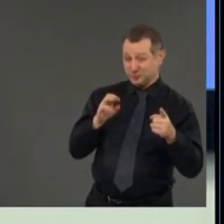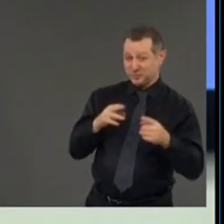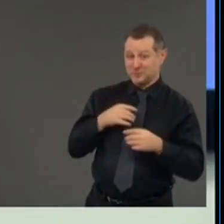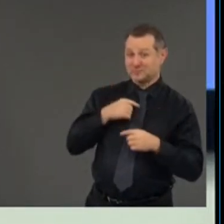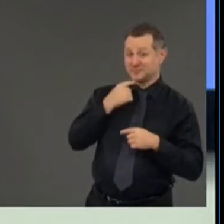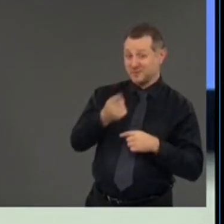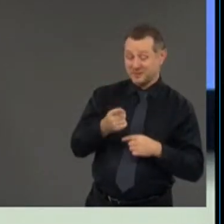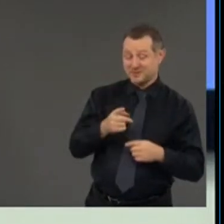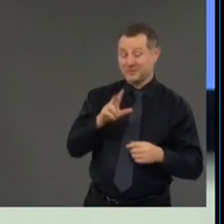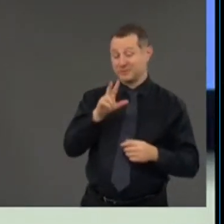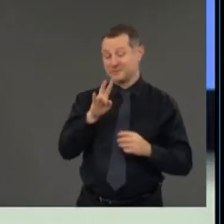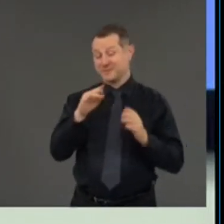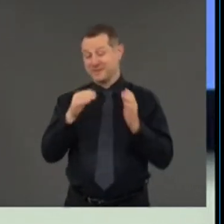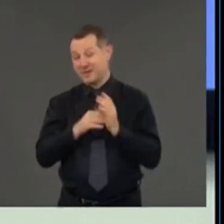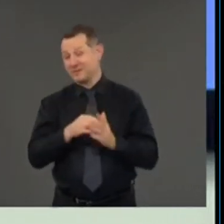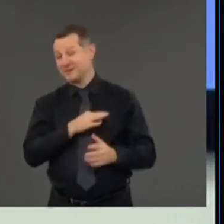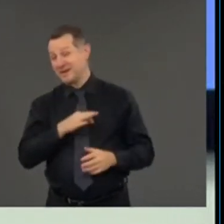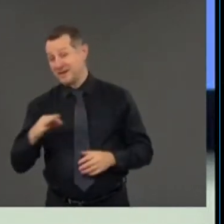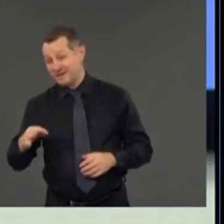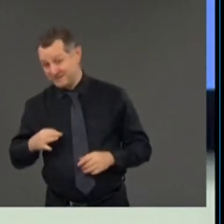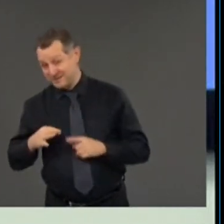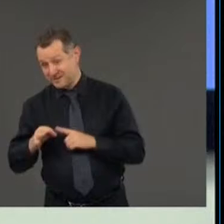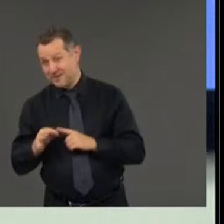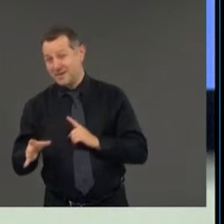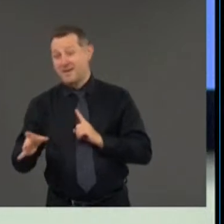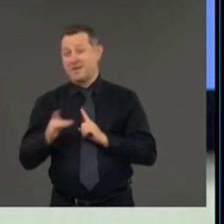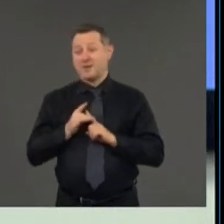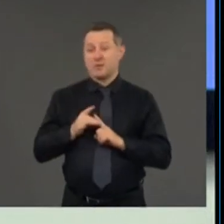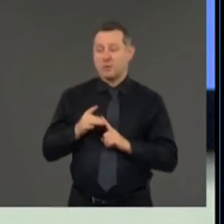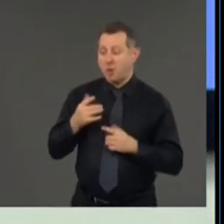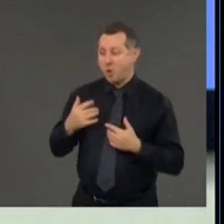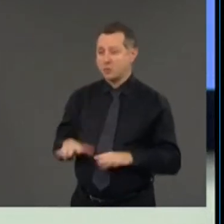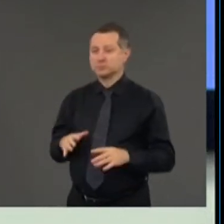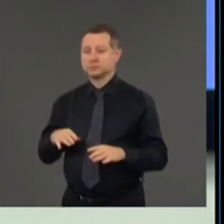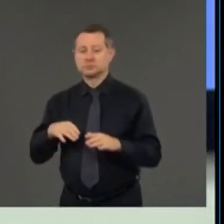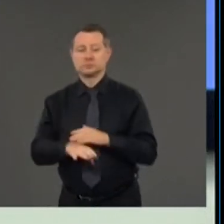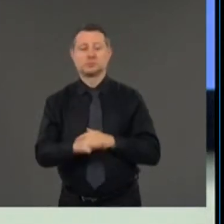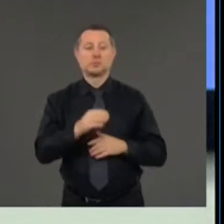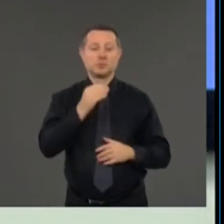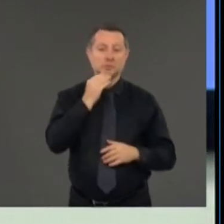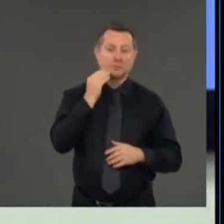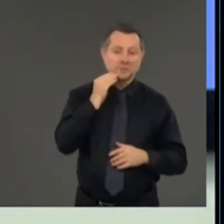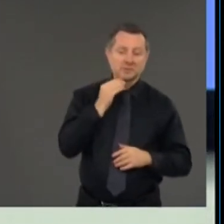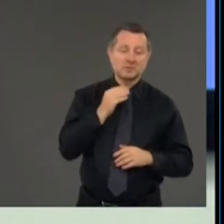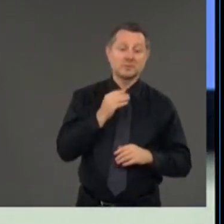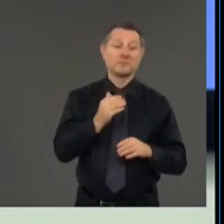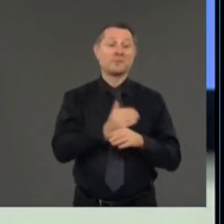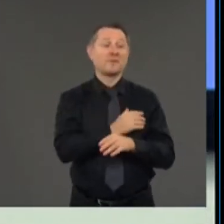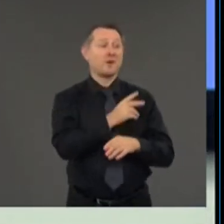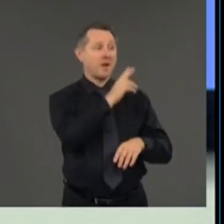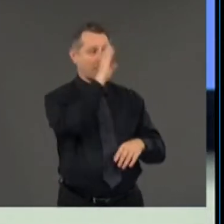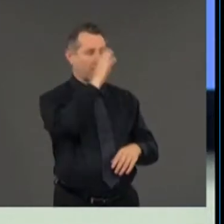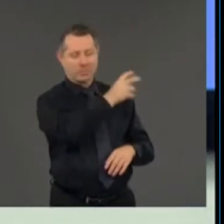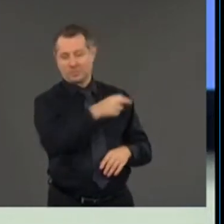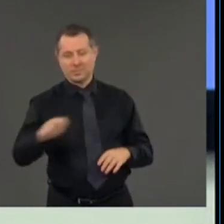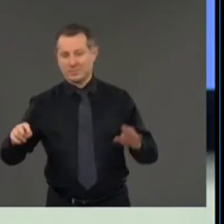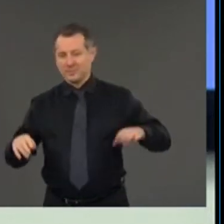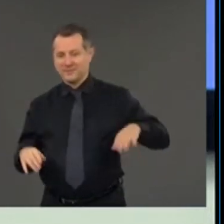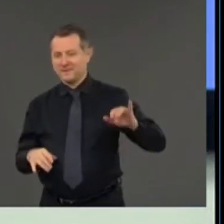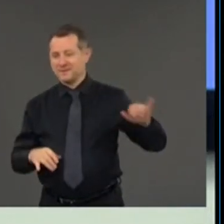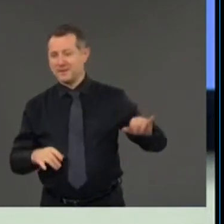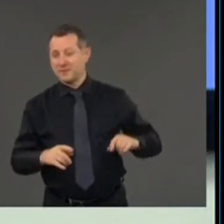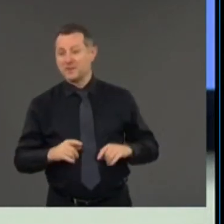infection was in the nursing homes before, and as Dr. Rich just mentioned about timing also, and as I've shown on the slides before about the